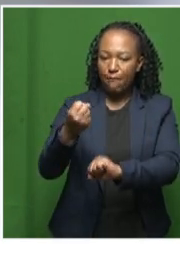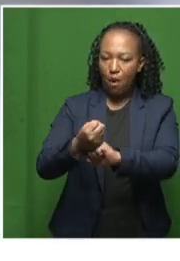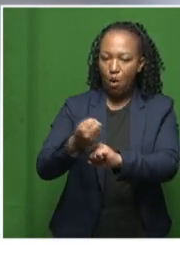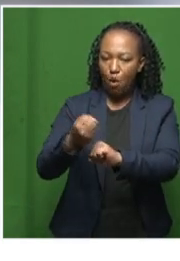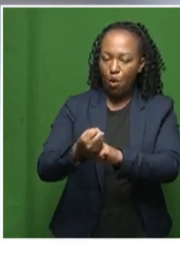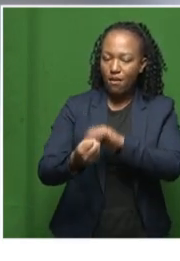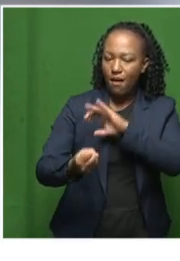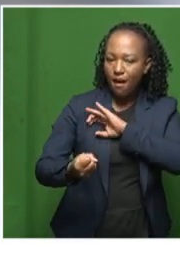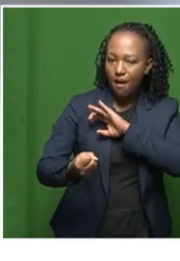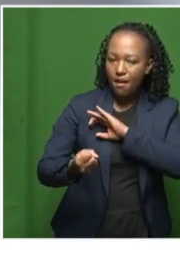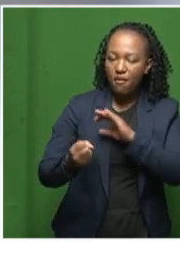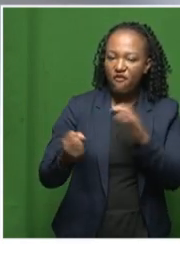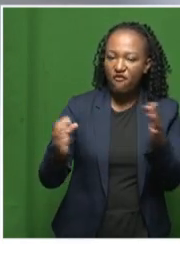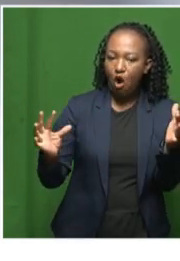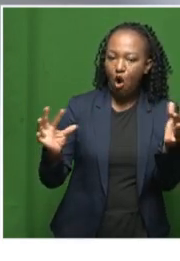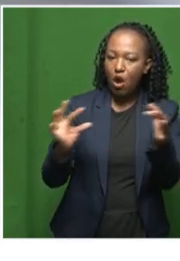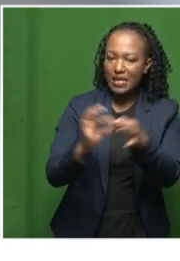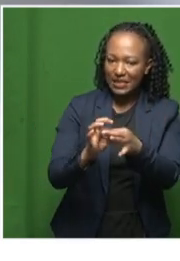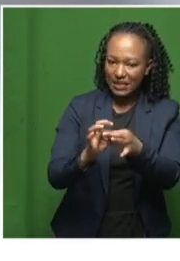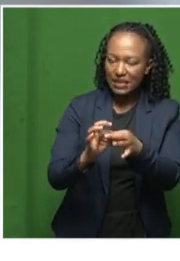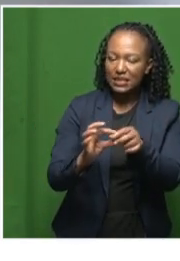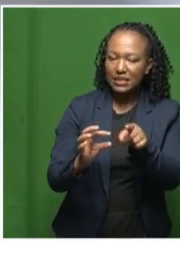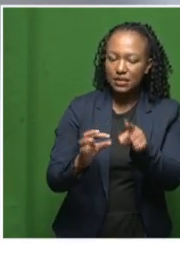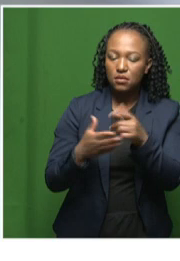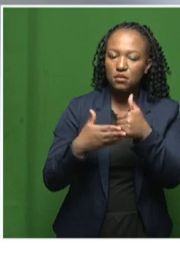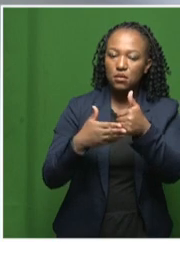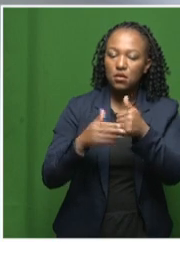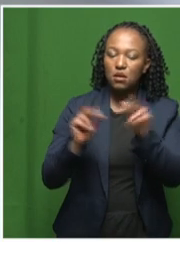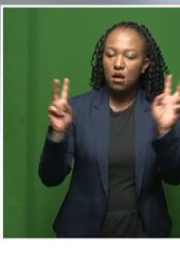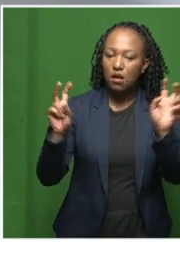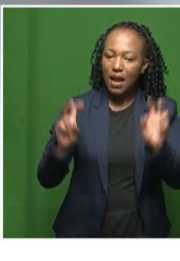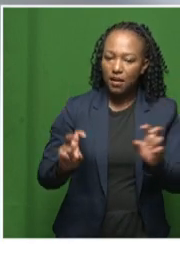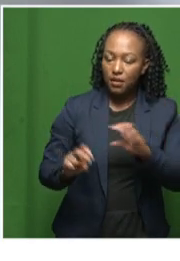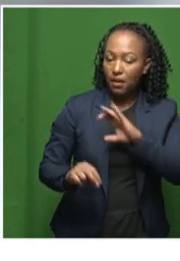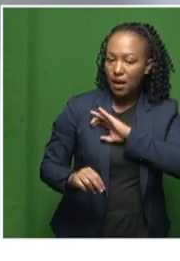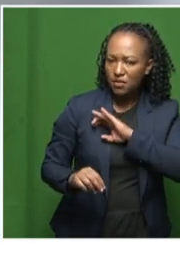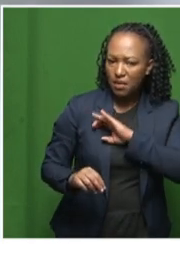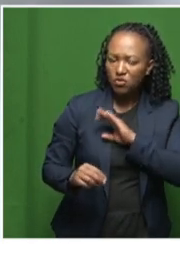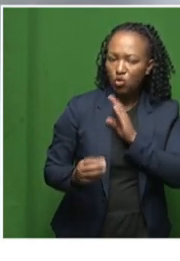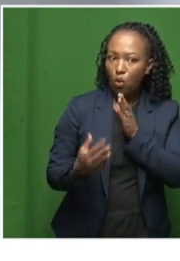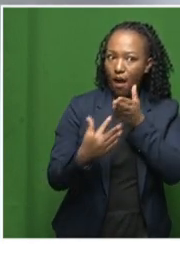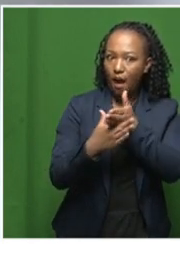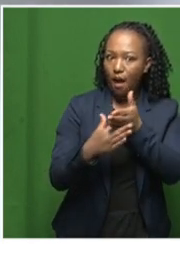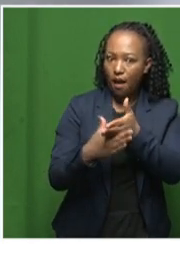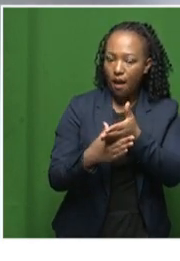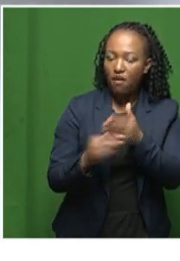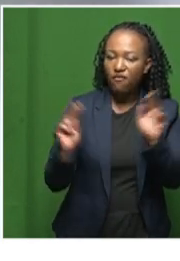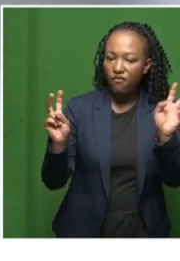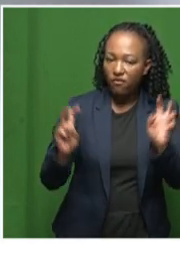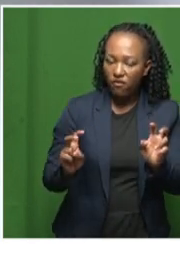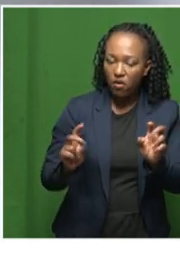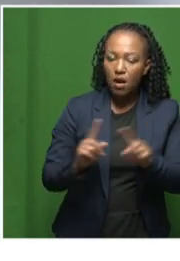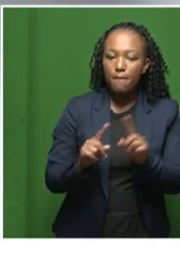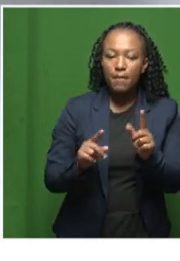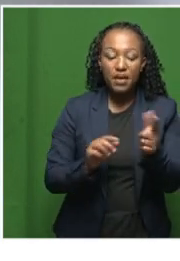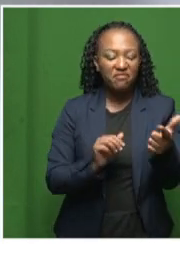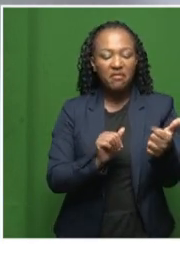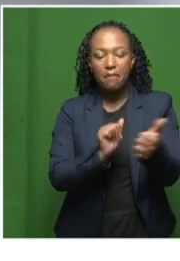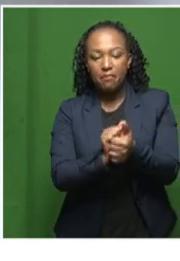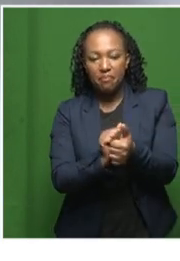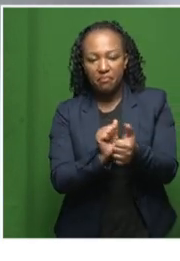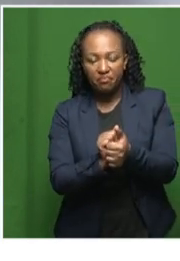getting a connection and helping that customer really to unlock the power of having access. But if they partner with